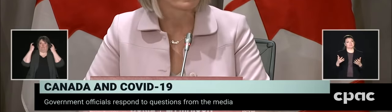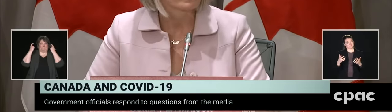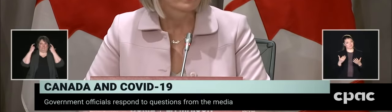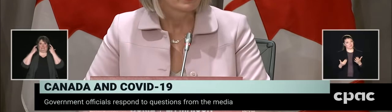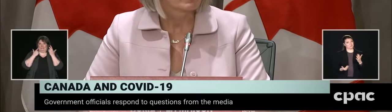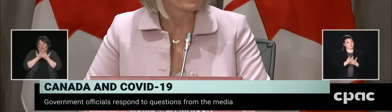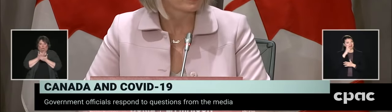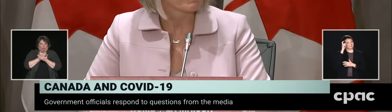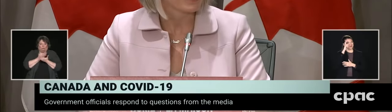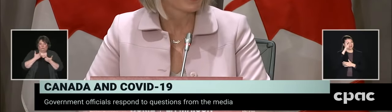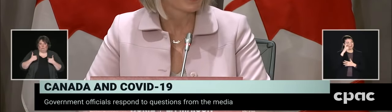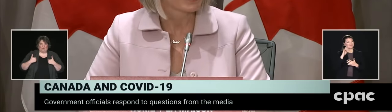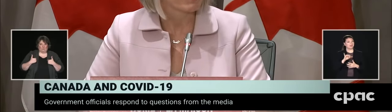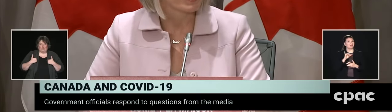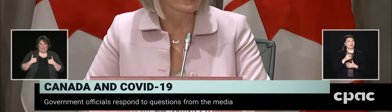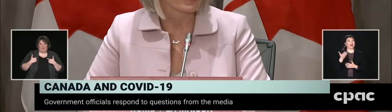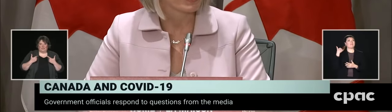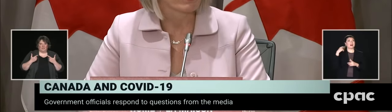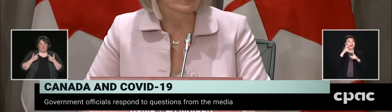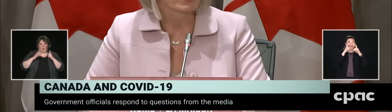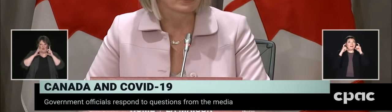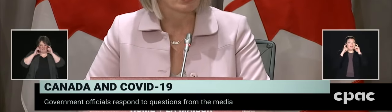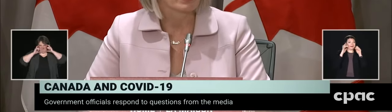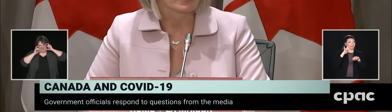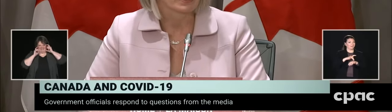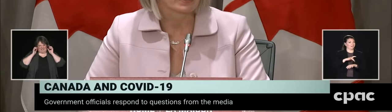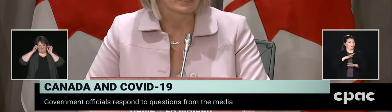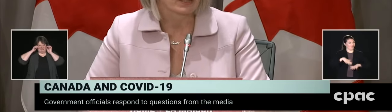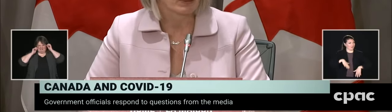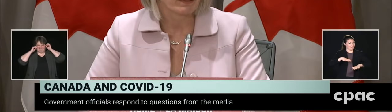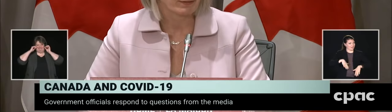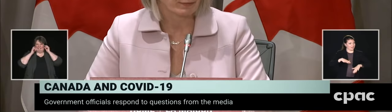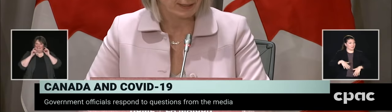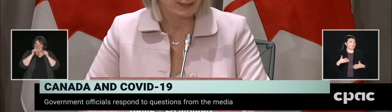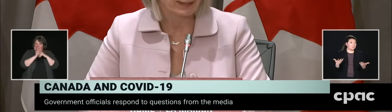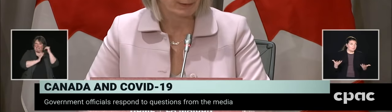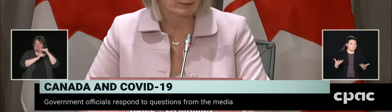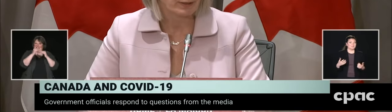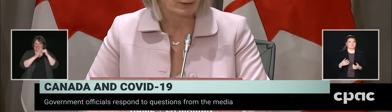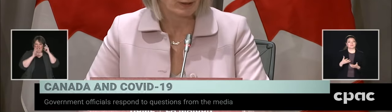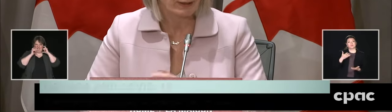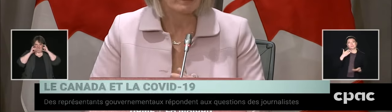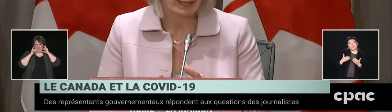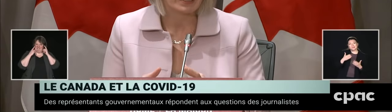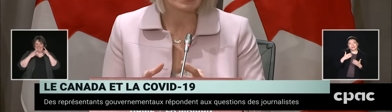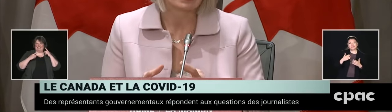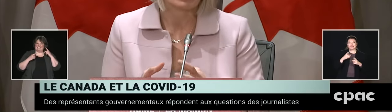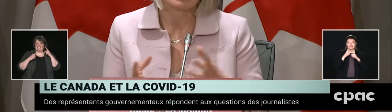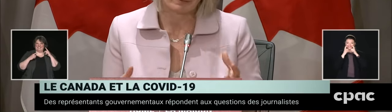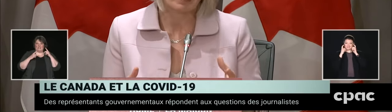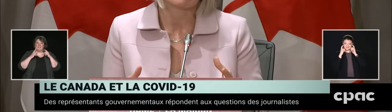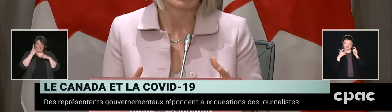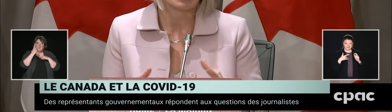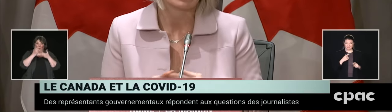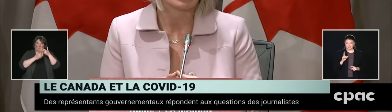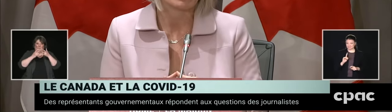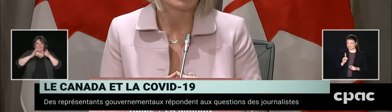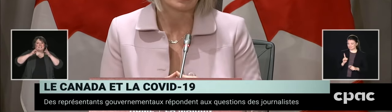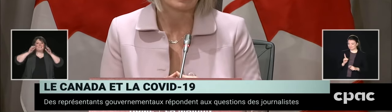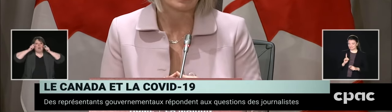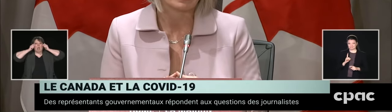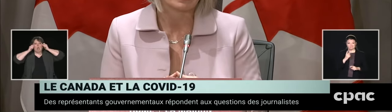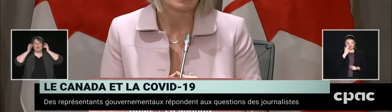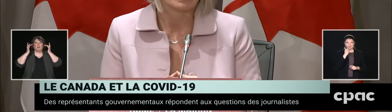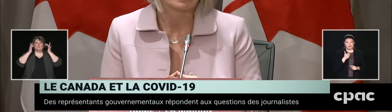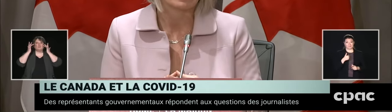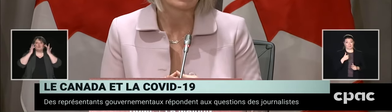to fiddle with that mask given the newness. And I think that's one of the risks about wearing a mask, is to wear it properly and to